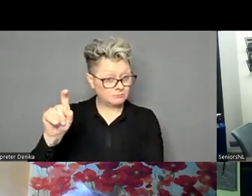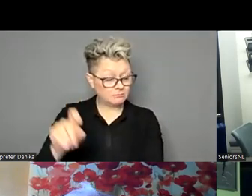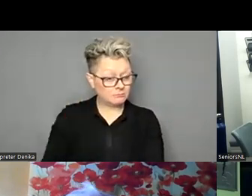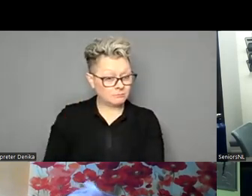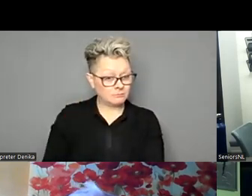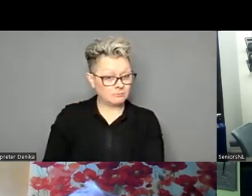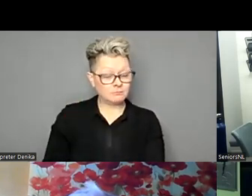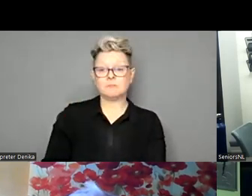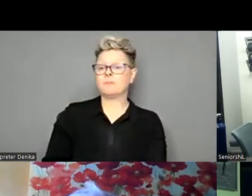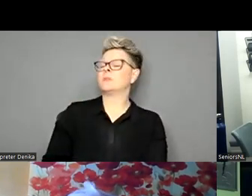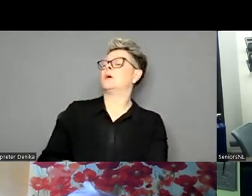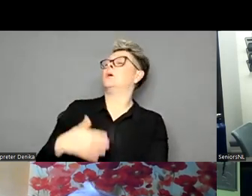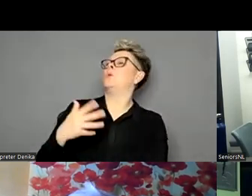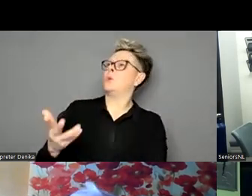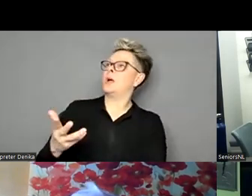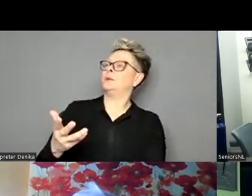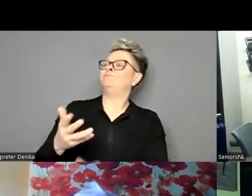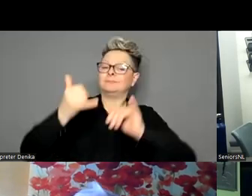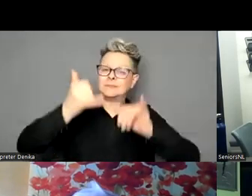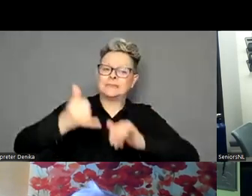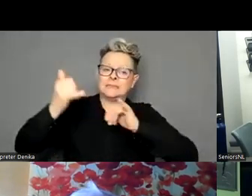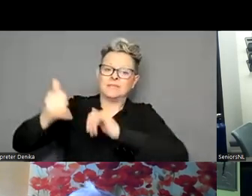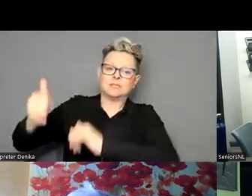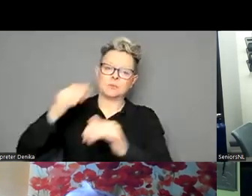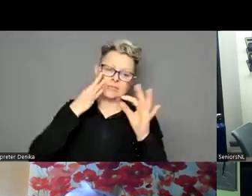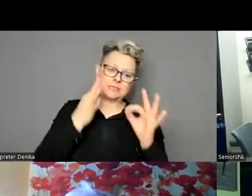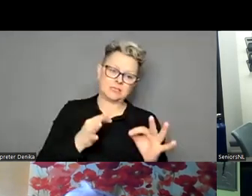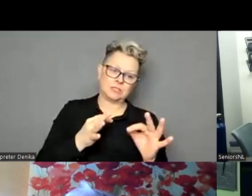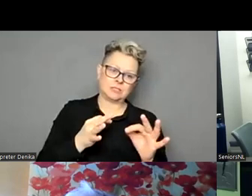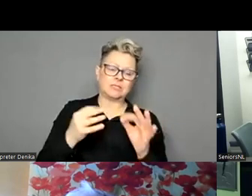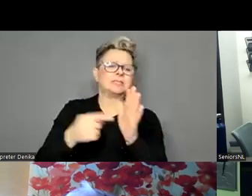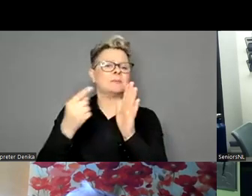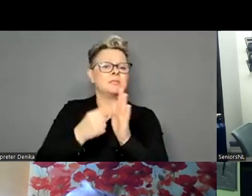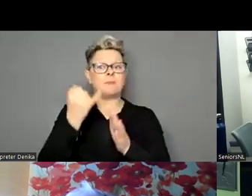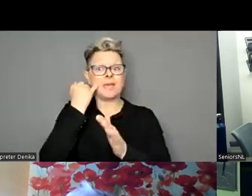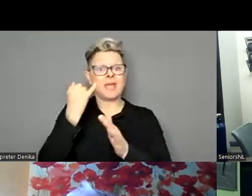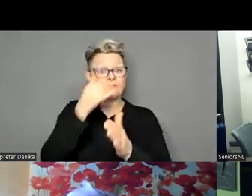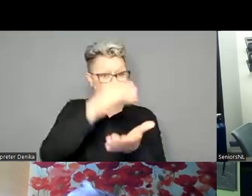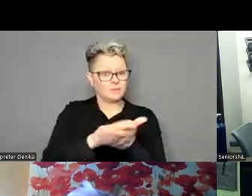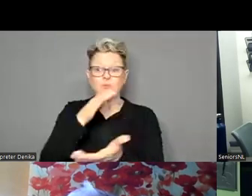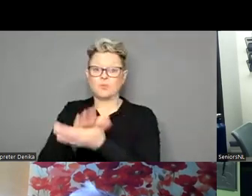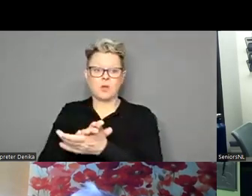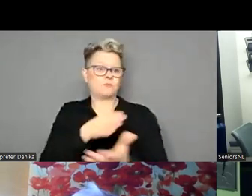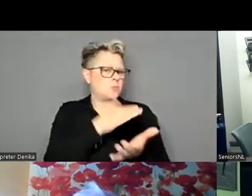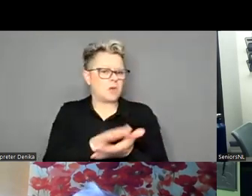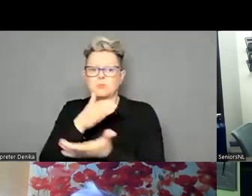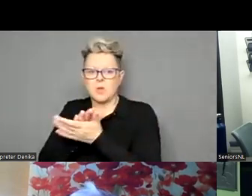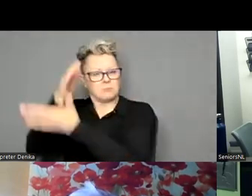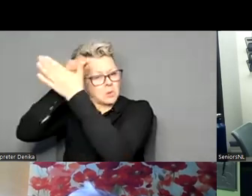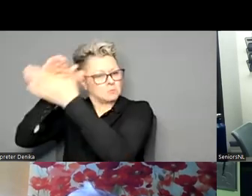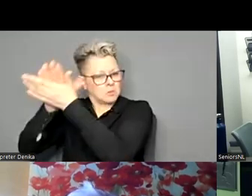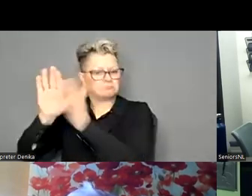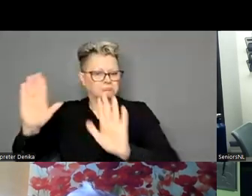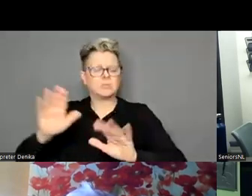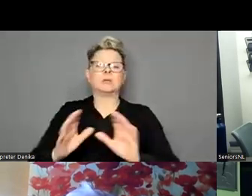So it's an individual decision. Sometimes married couples write wills that are mirror